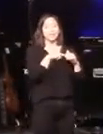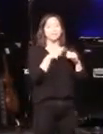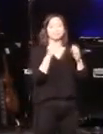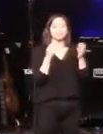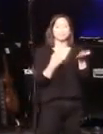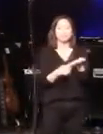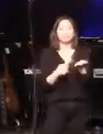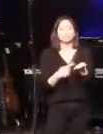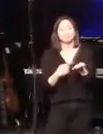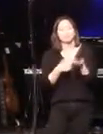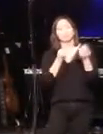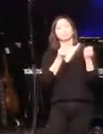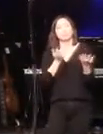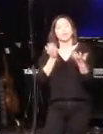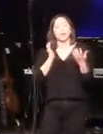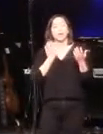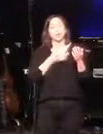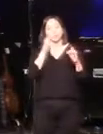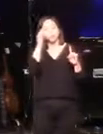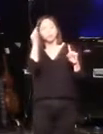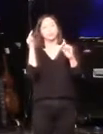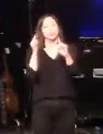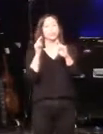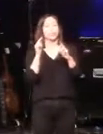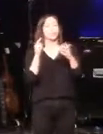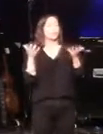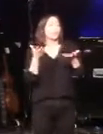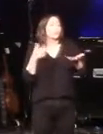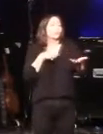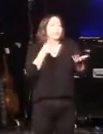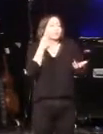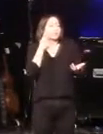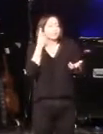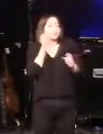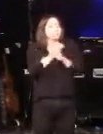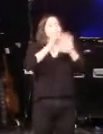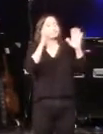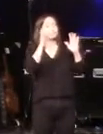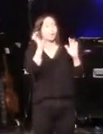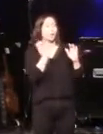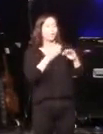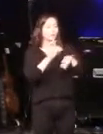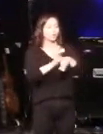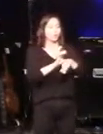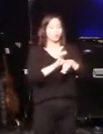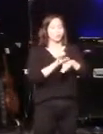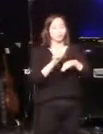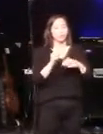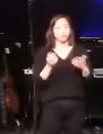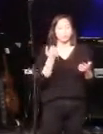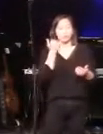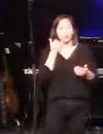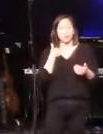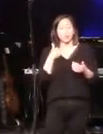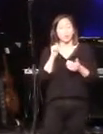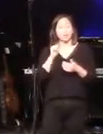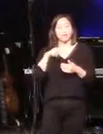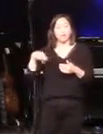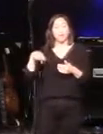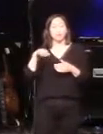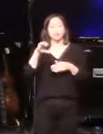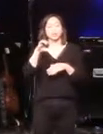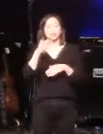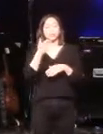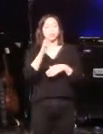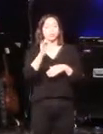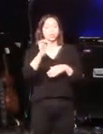going. So it is after second service. You just have to go online to the registration. If you have the app, the Church Center app, you can go there and actually register